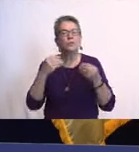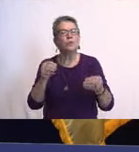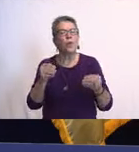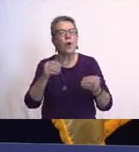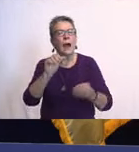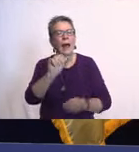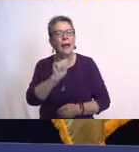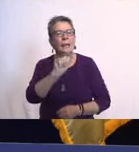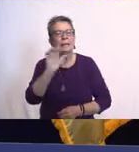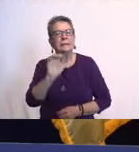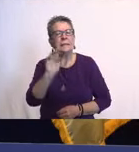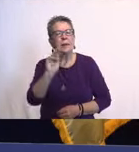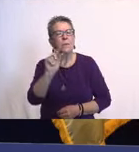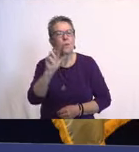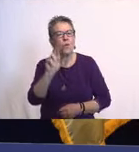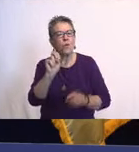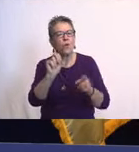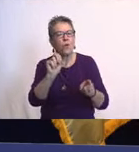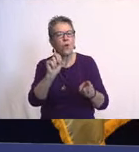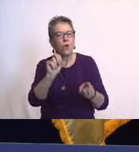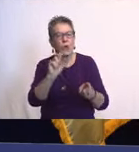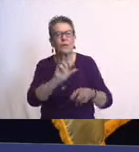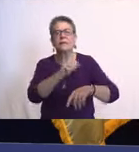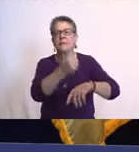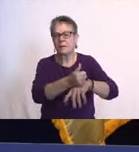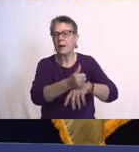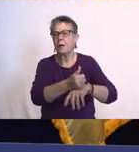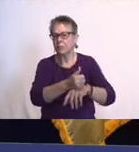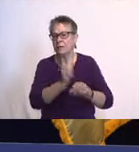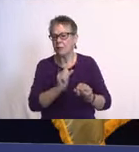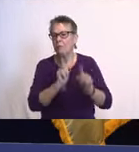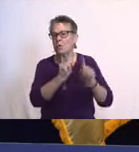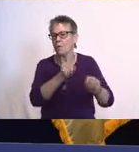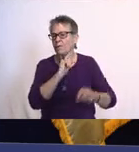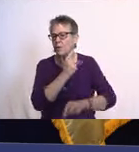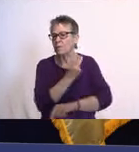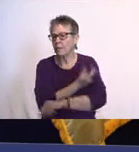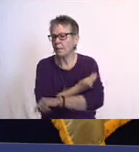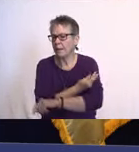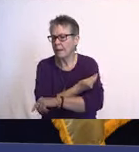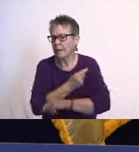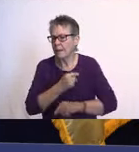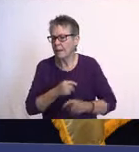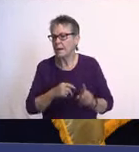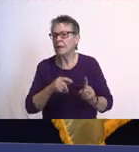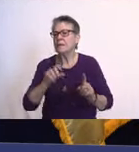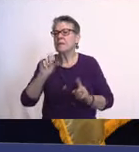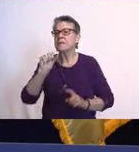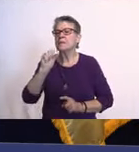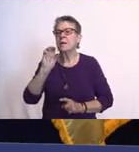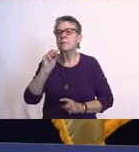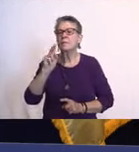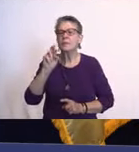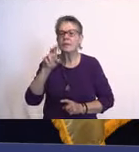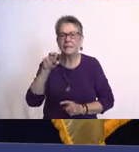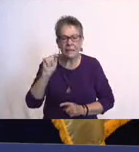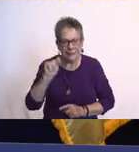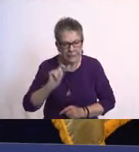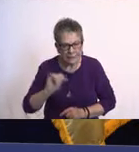the Bridgewater Common Mall. With more than 1,900 COVID vaccine sites around the state, we have made the vaccine